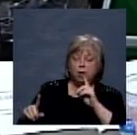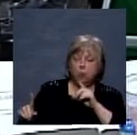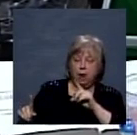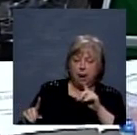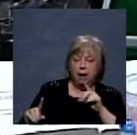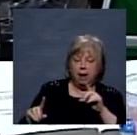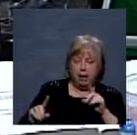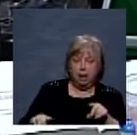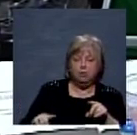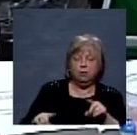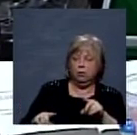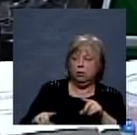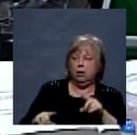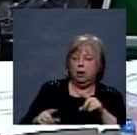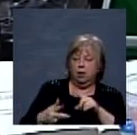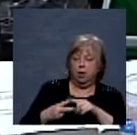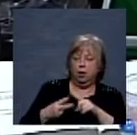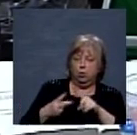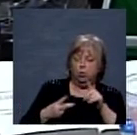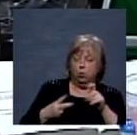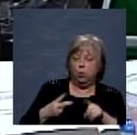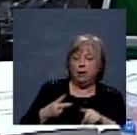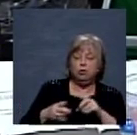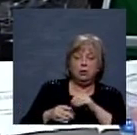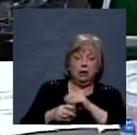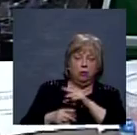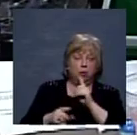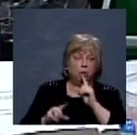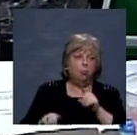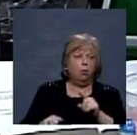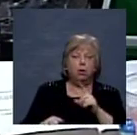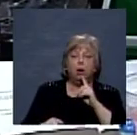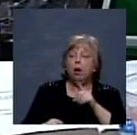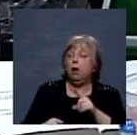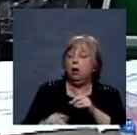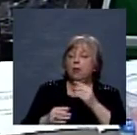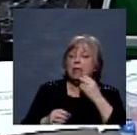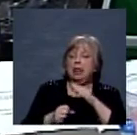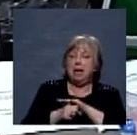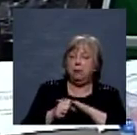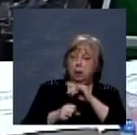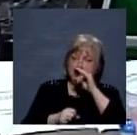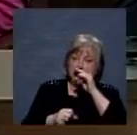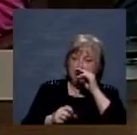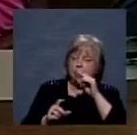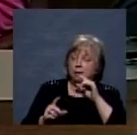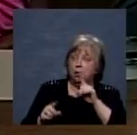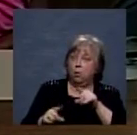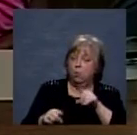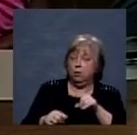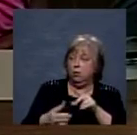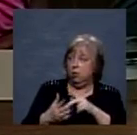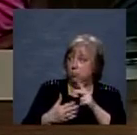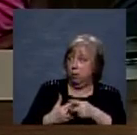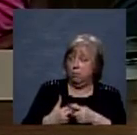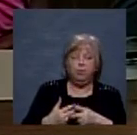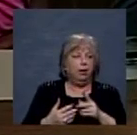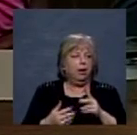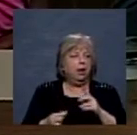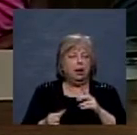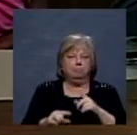attends these? Are the neighborhood kids attending these programs that are outlined in this report? Well, I